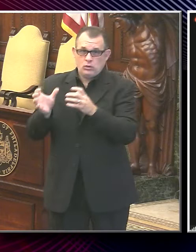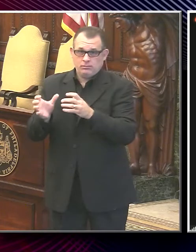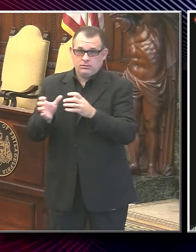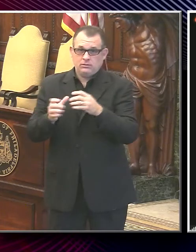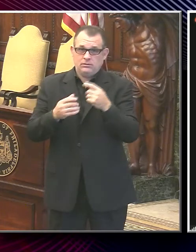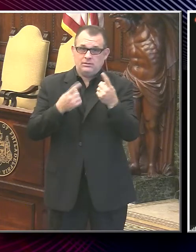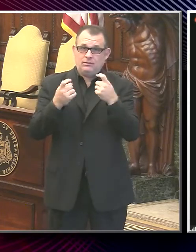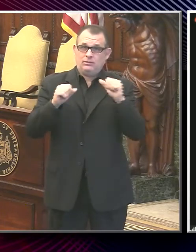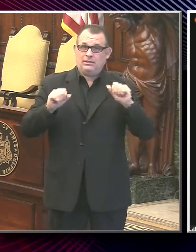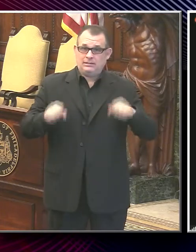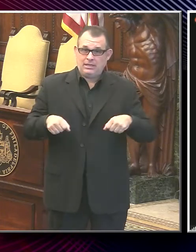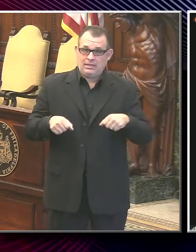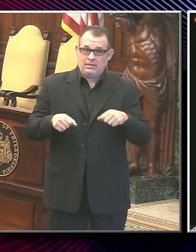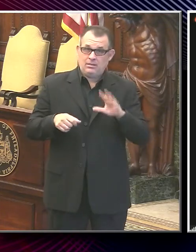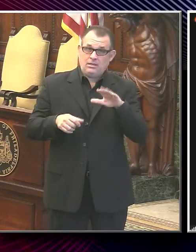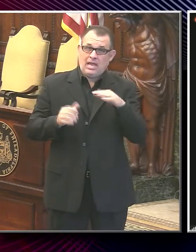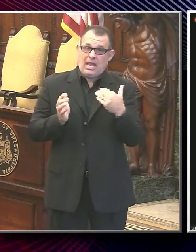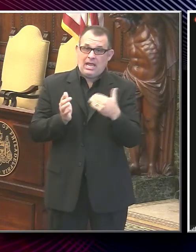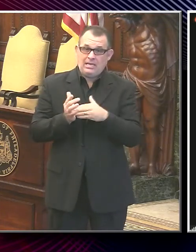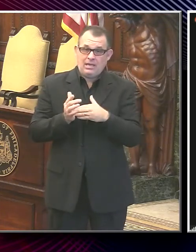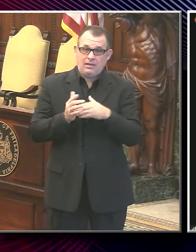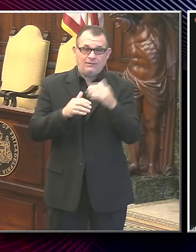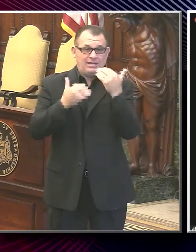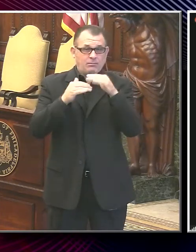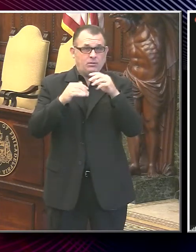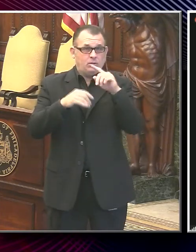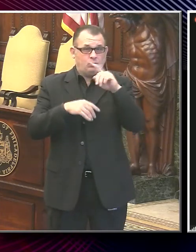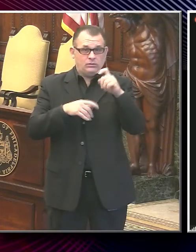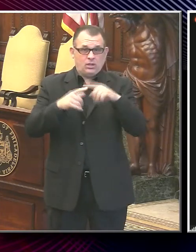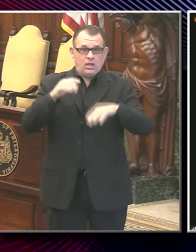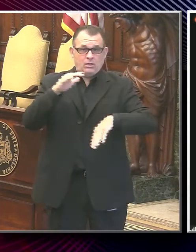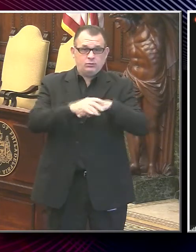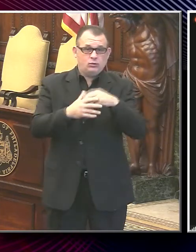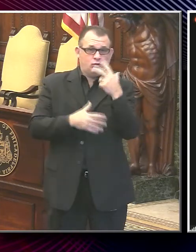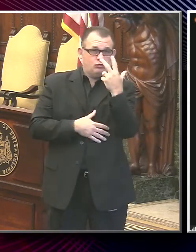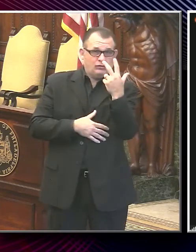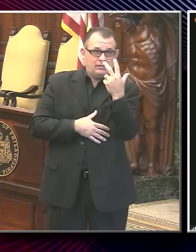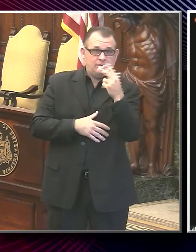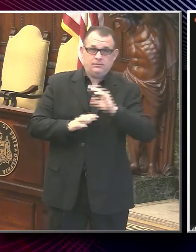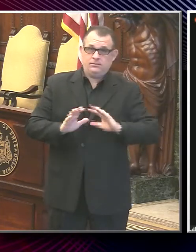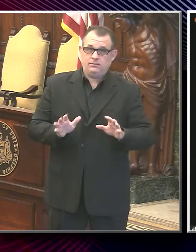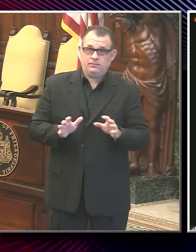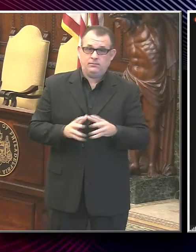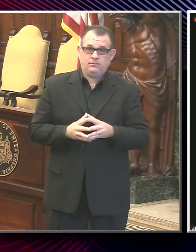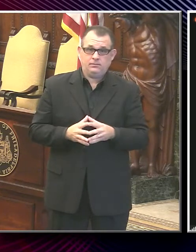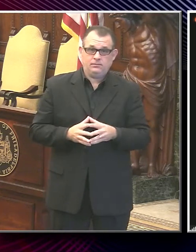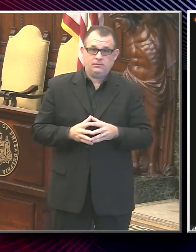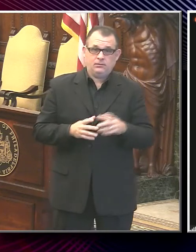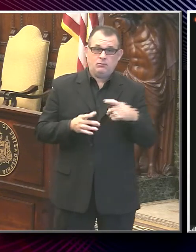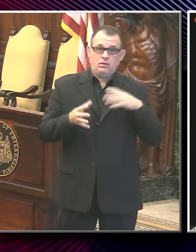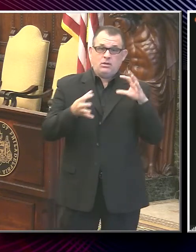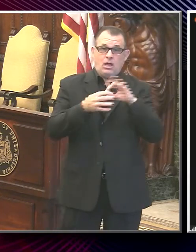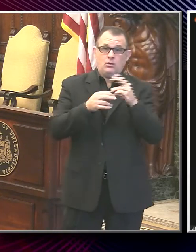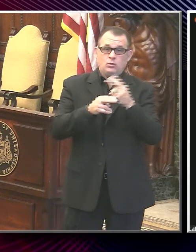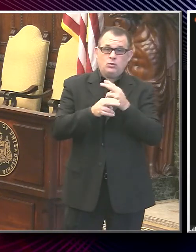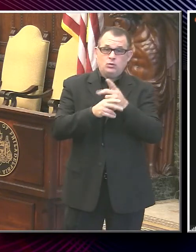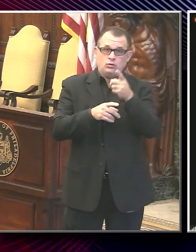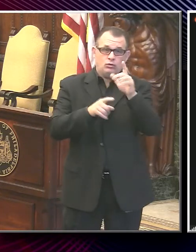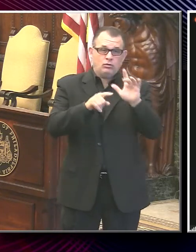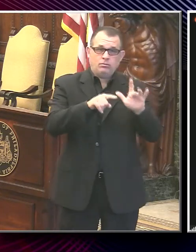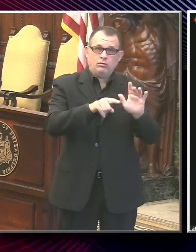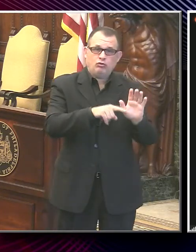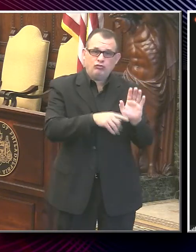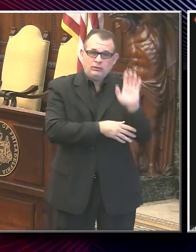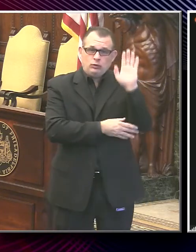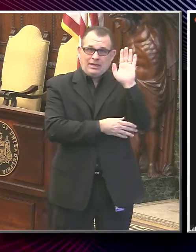questions, and reporters are asked to limit their questions to 3 or fewer. For those logged in today, please use the raise your hand feature. It